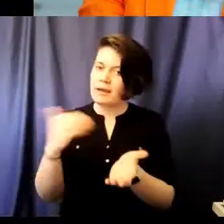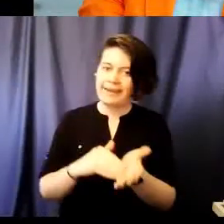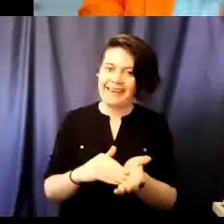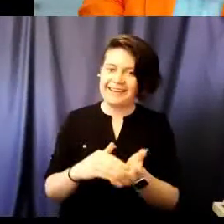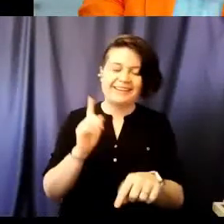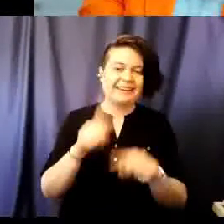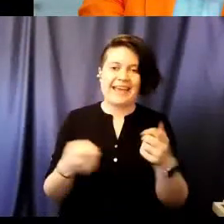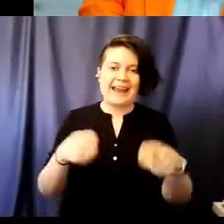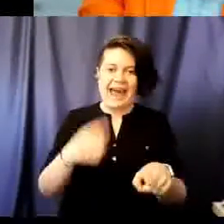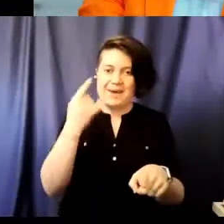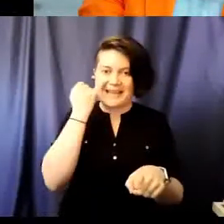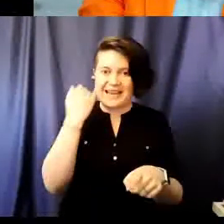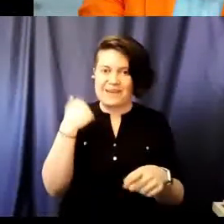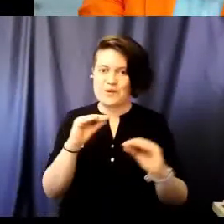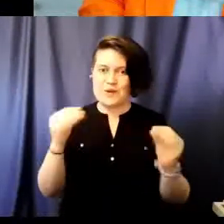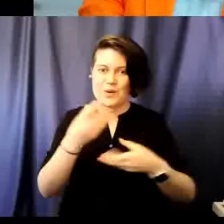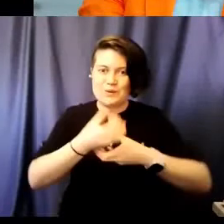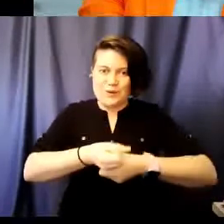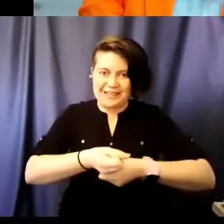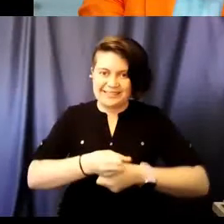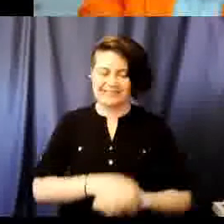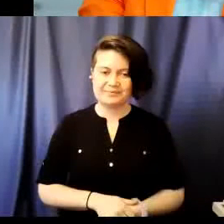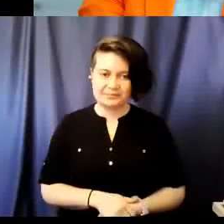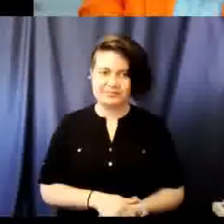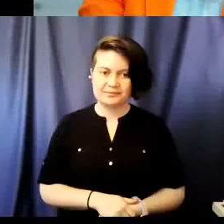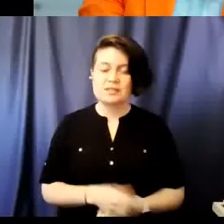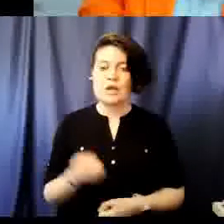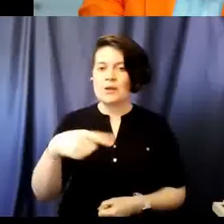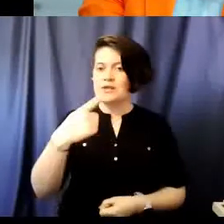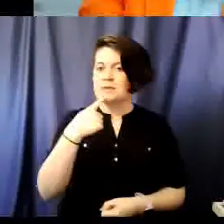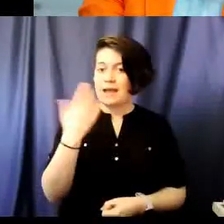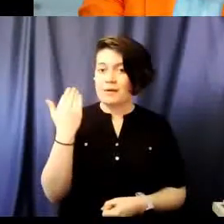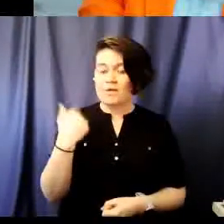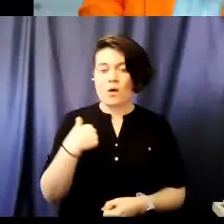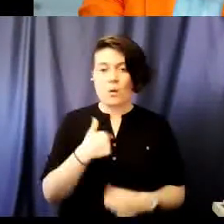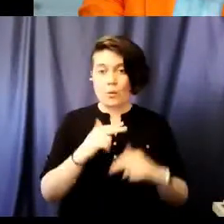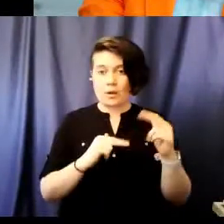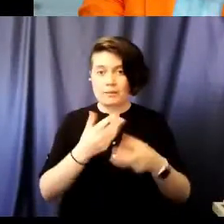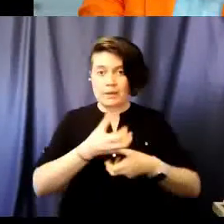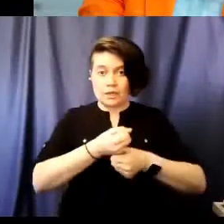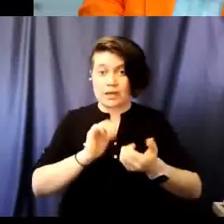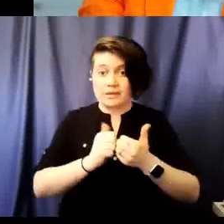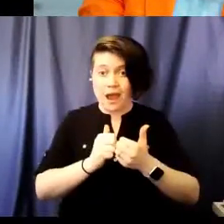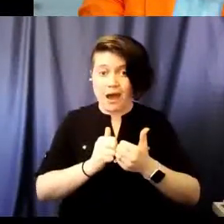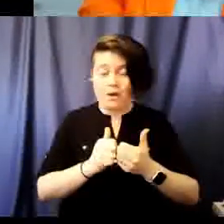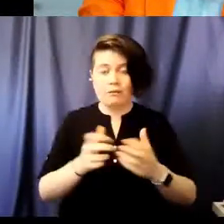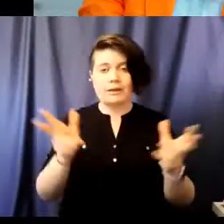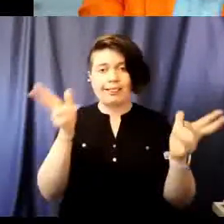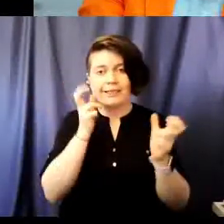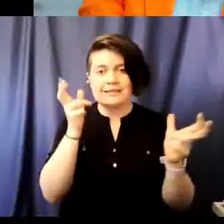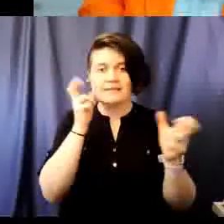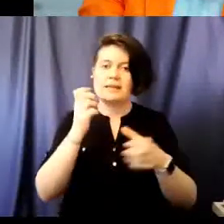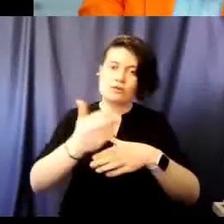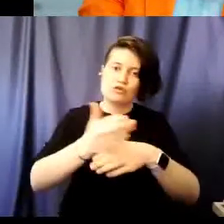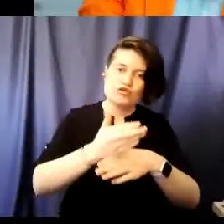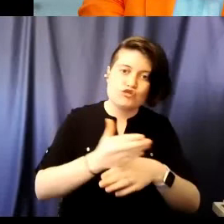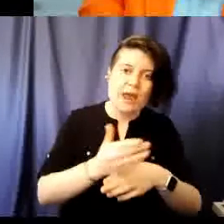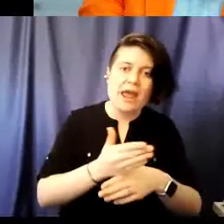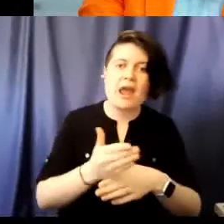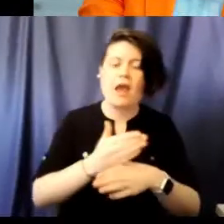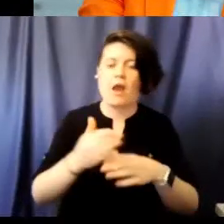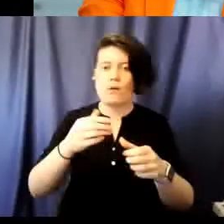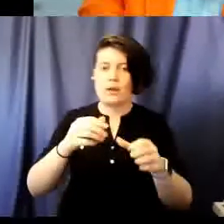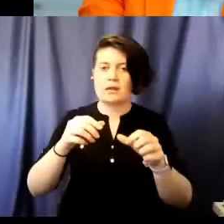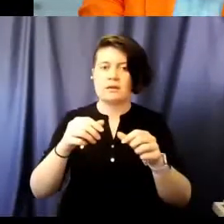without trust. As you all identified earlier, you build trust by listening, by sharing, by having groups share with each